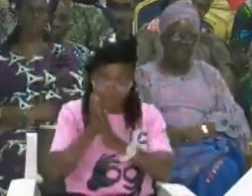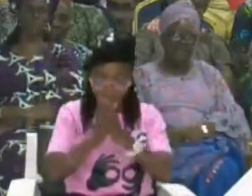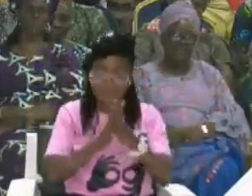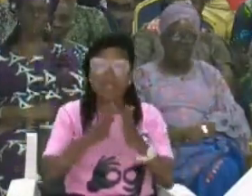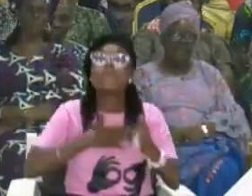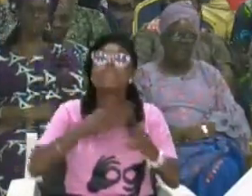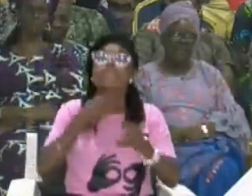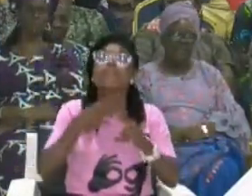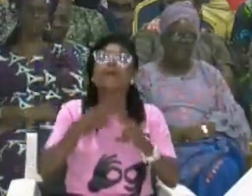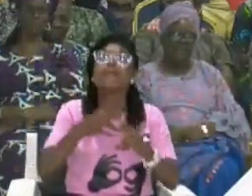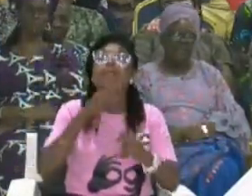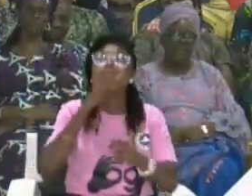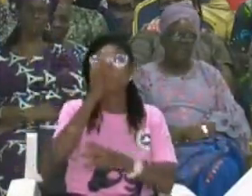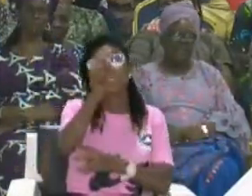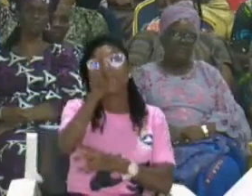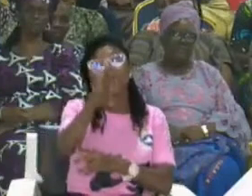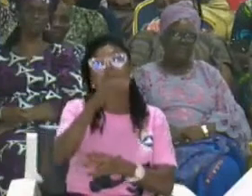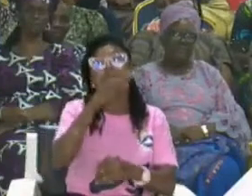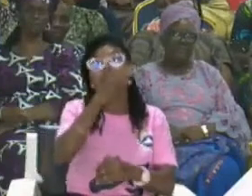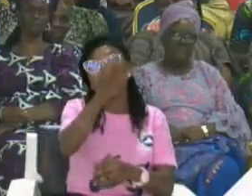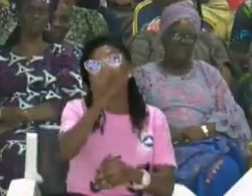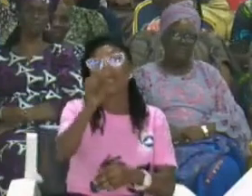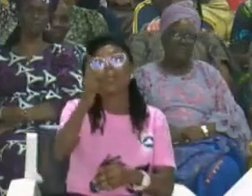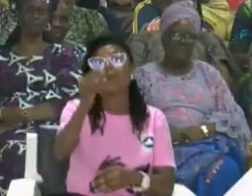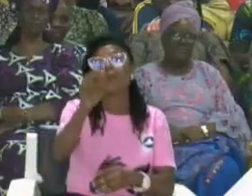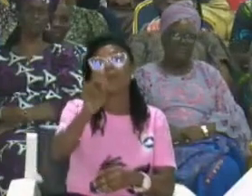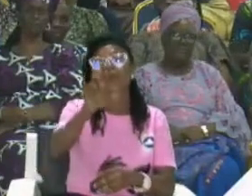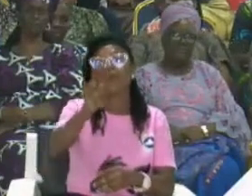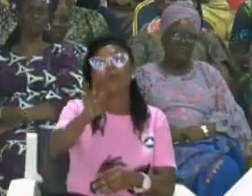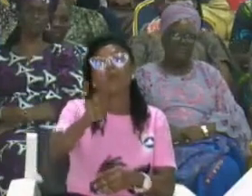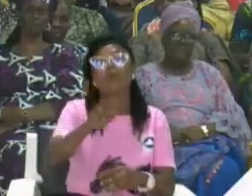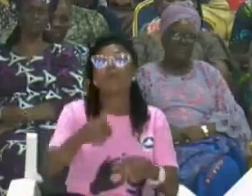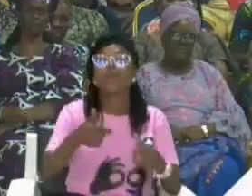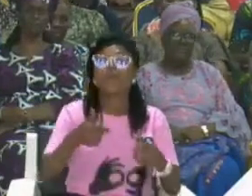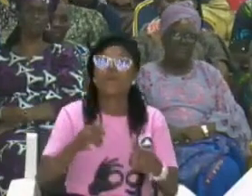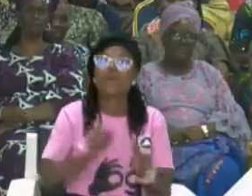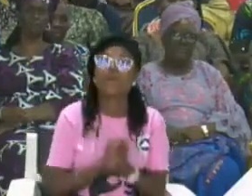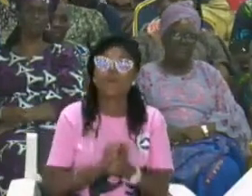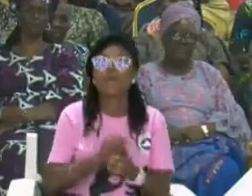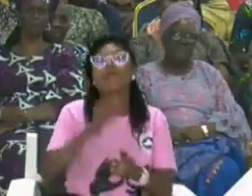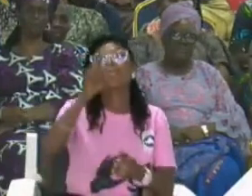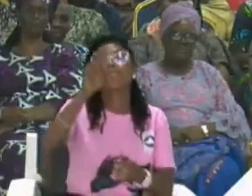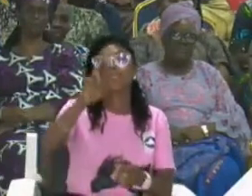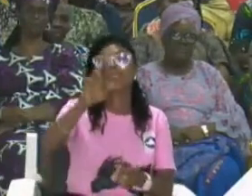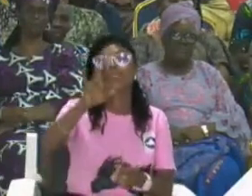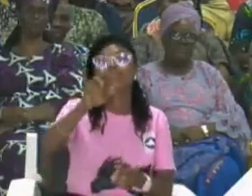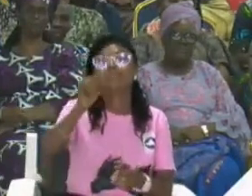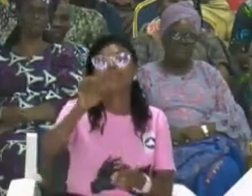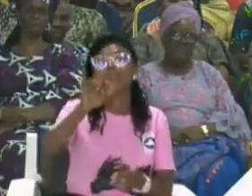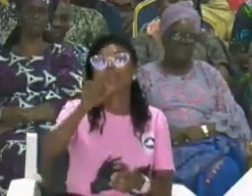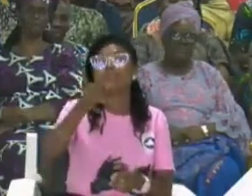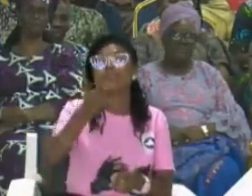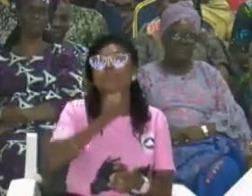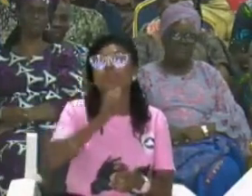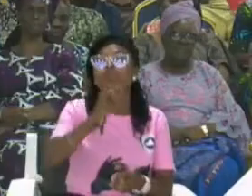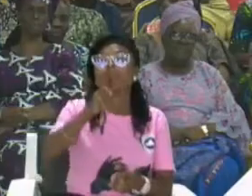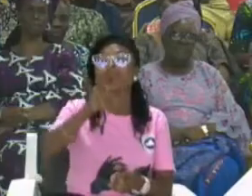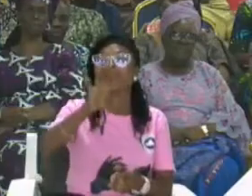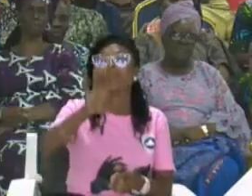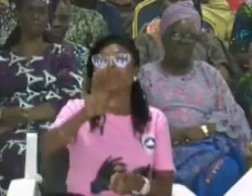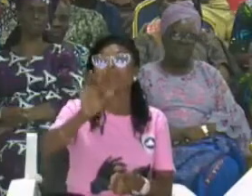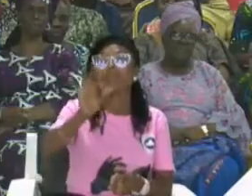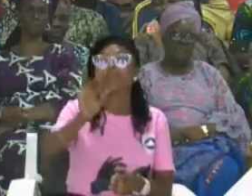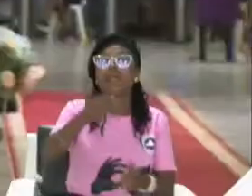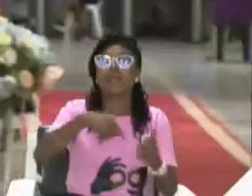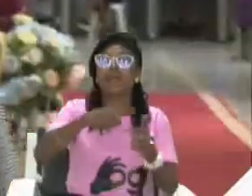My name is AP Adeolu Adewusi, LP 23, Region 19. It happened that for about